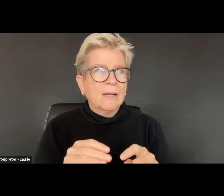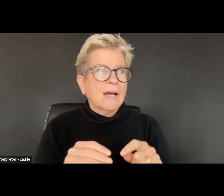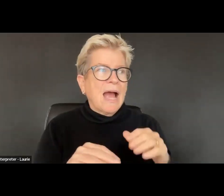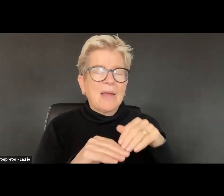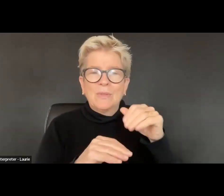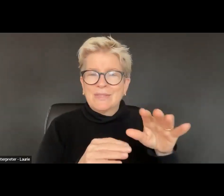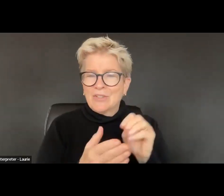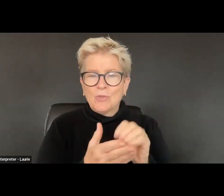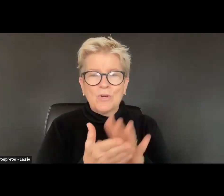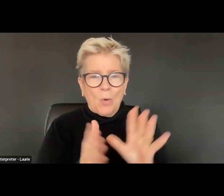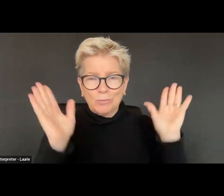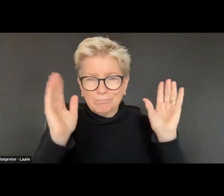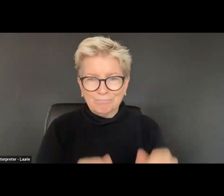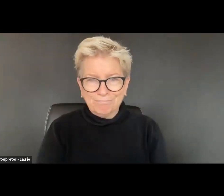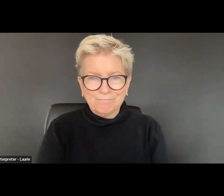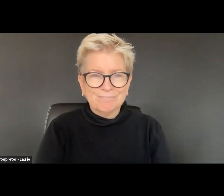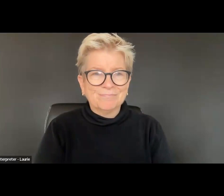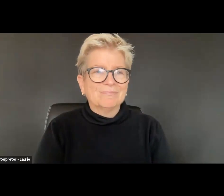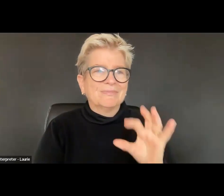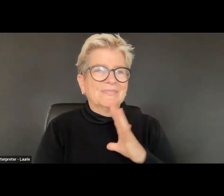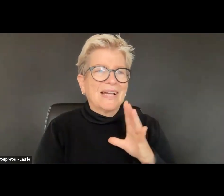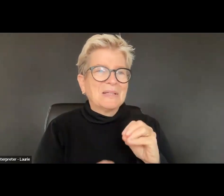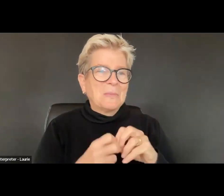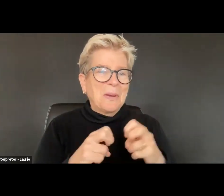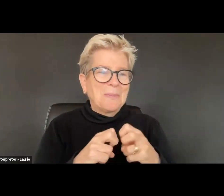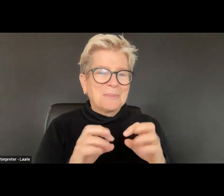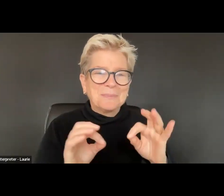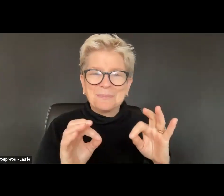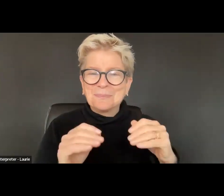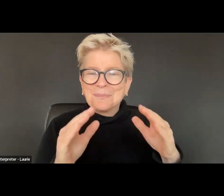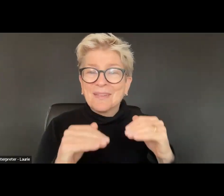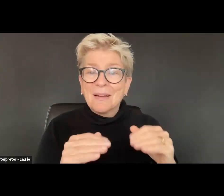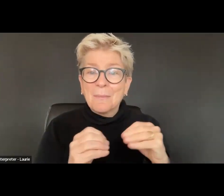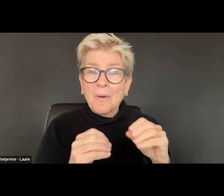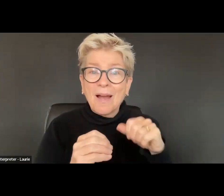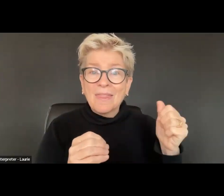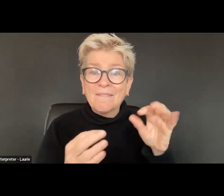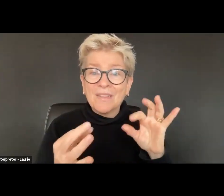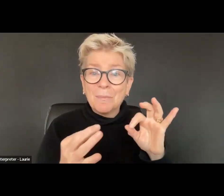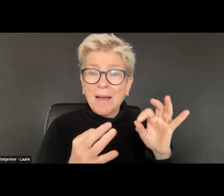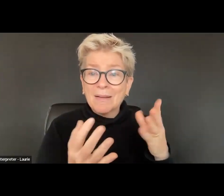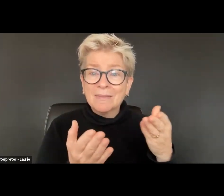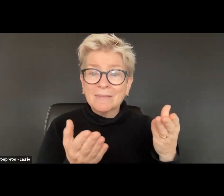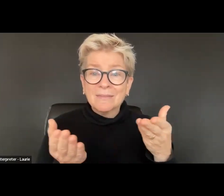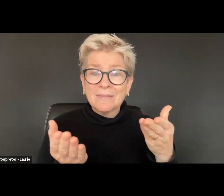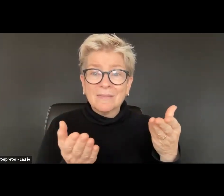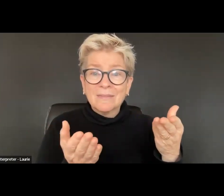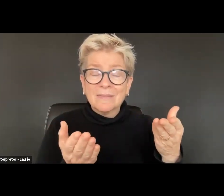note. Okay, no problem. Other feedback so far?